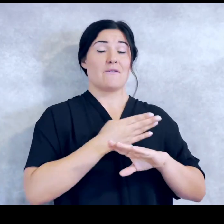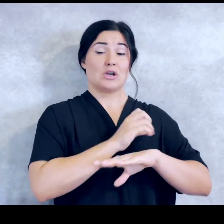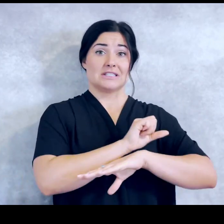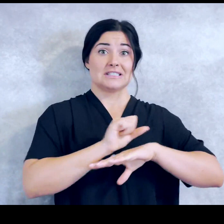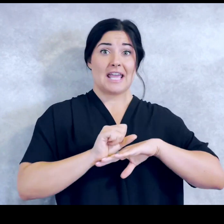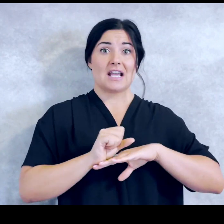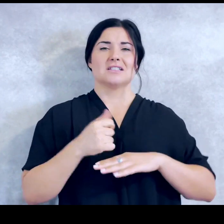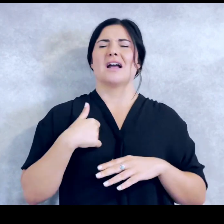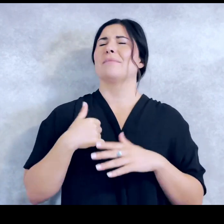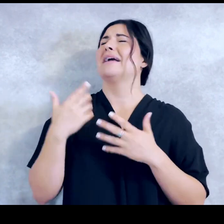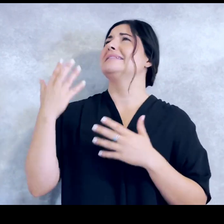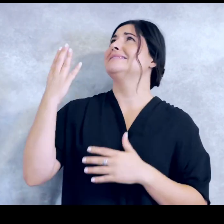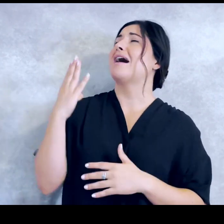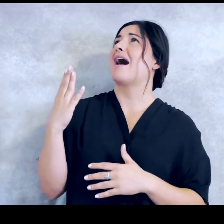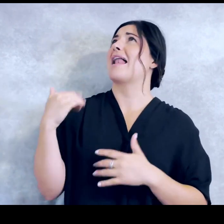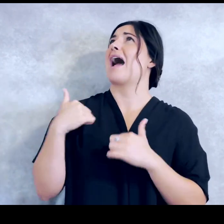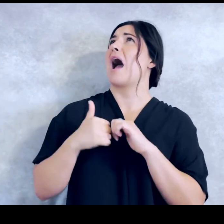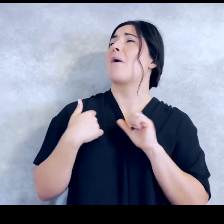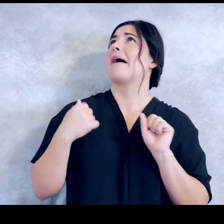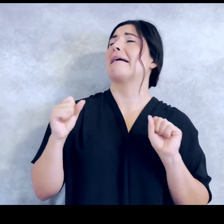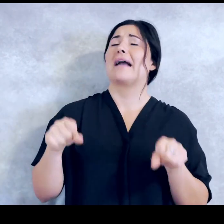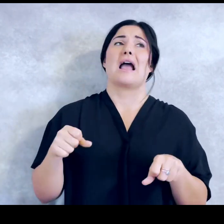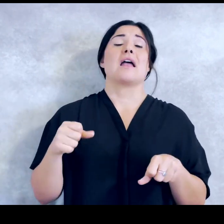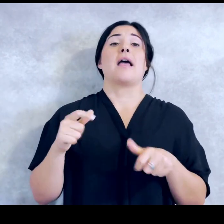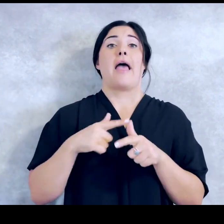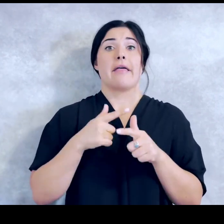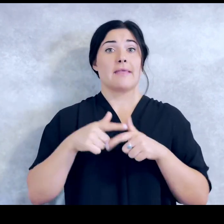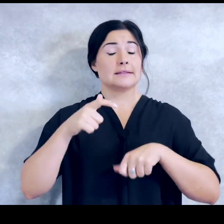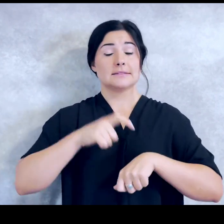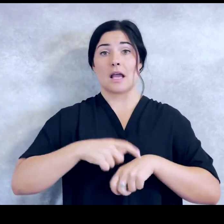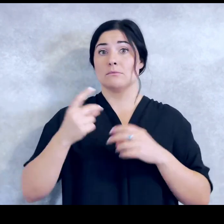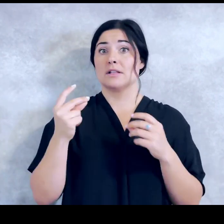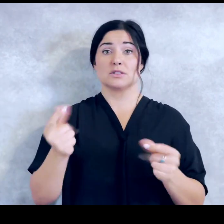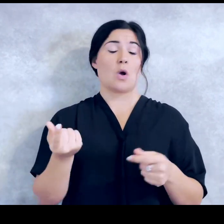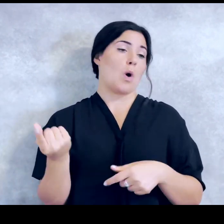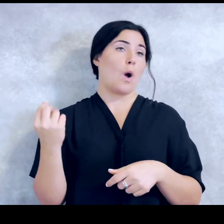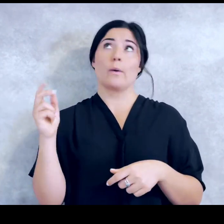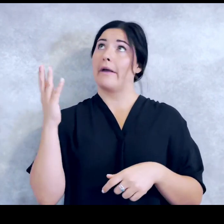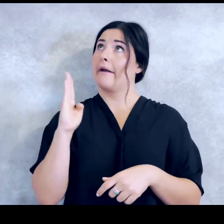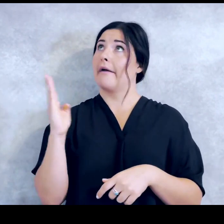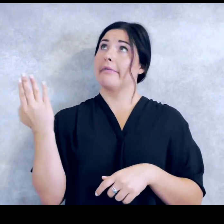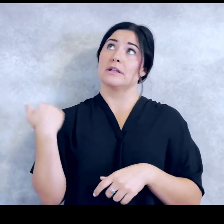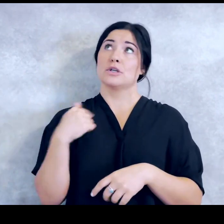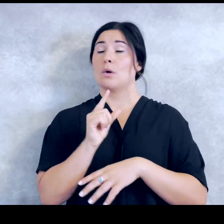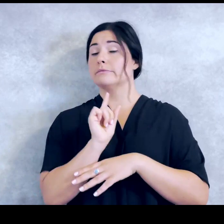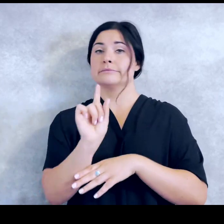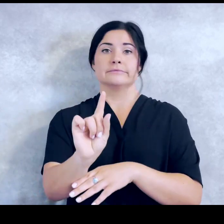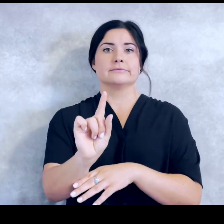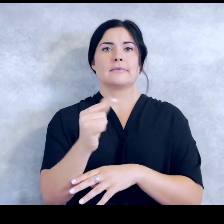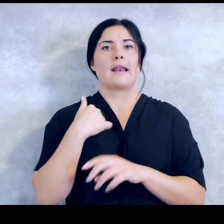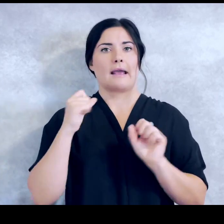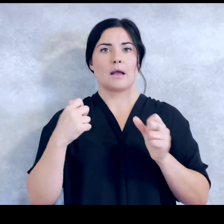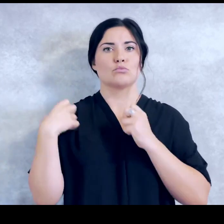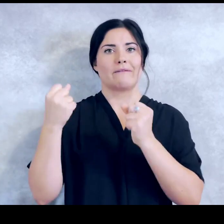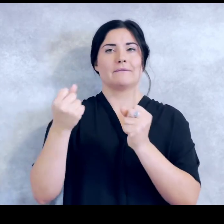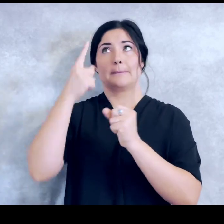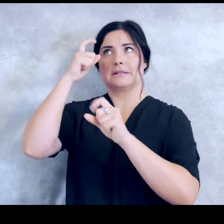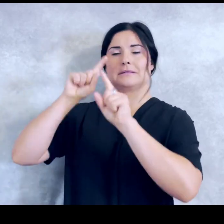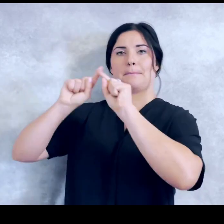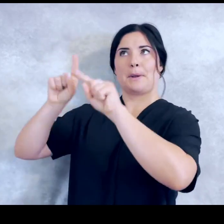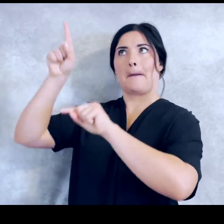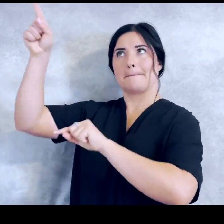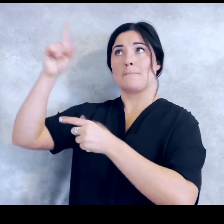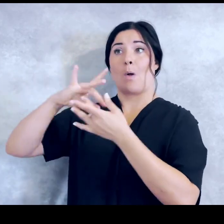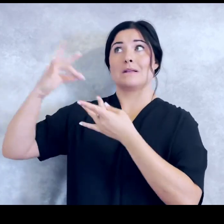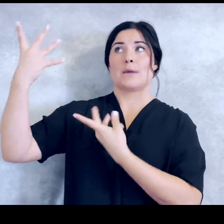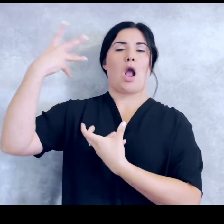that the Lord will end the world. And then it's time and the music is done. And I'm like, okay, God, like, you didn't bring me here to fail. Mm-hmm. And I just release